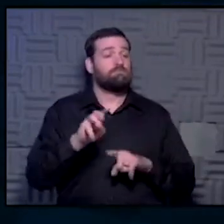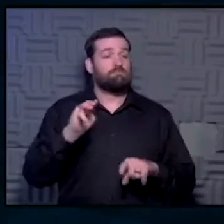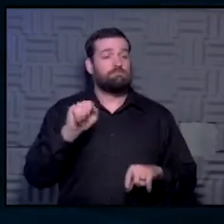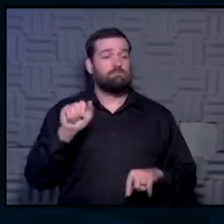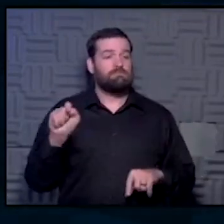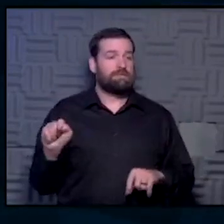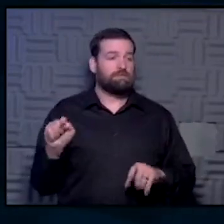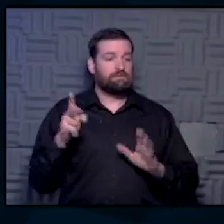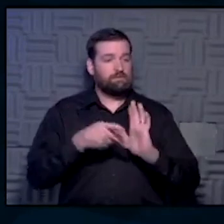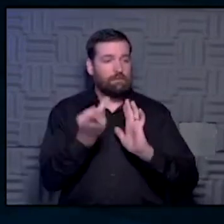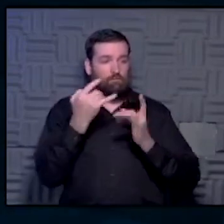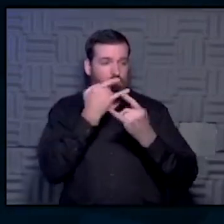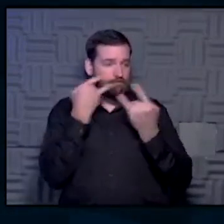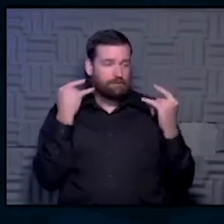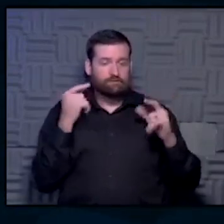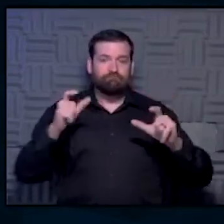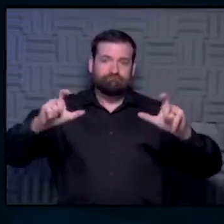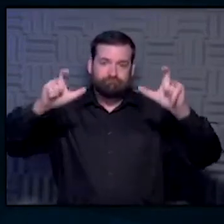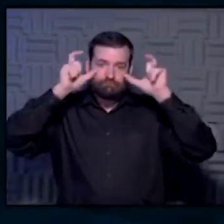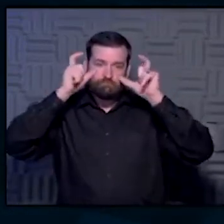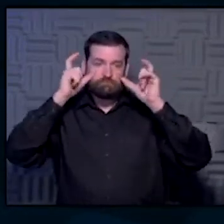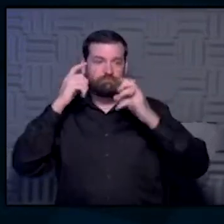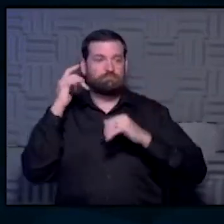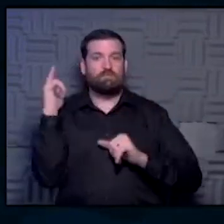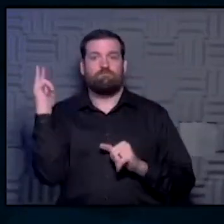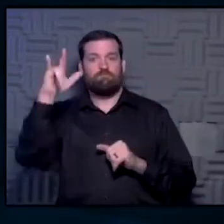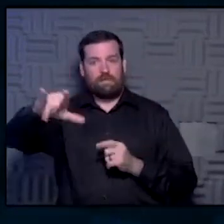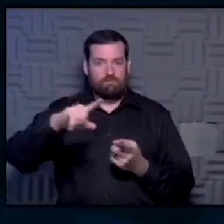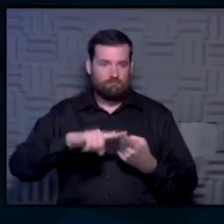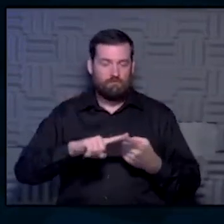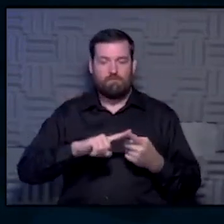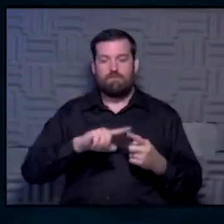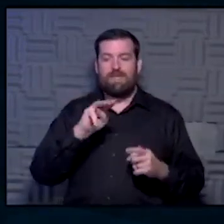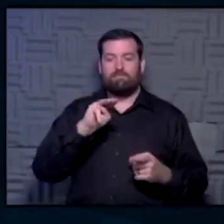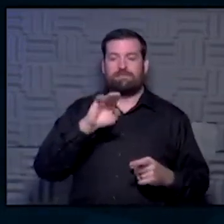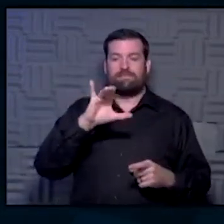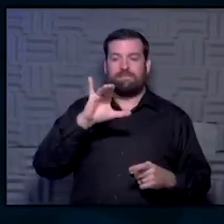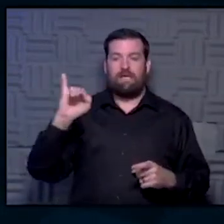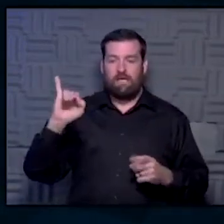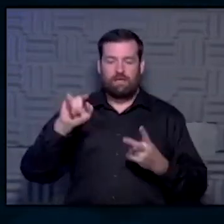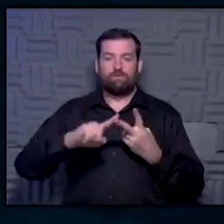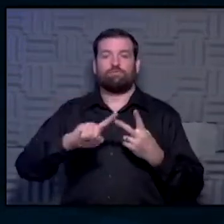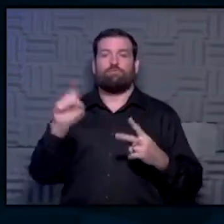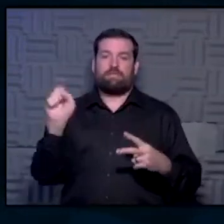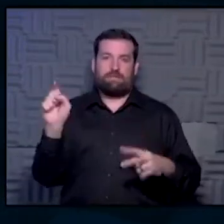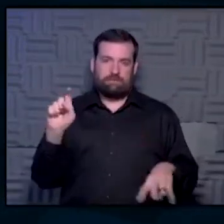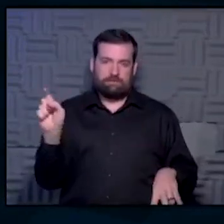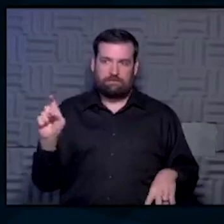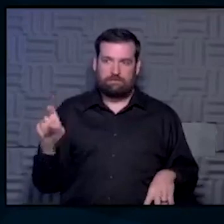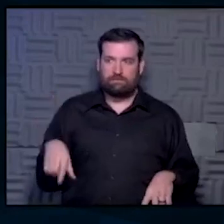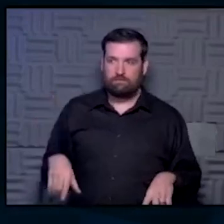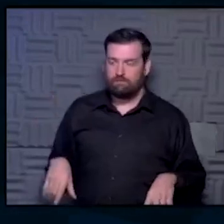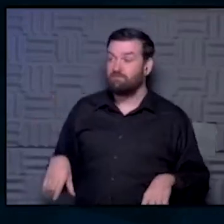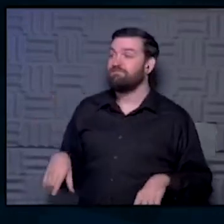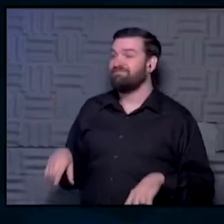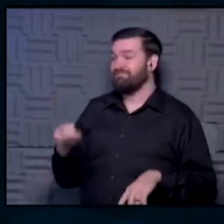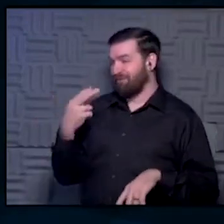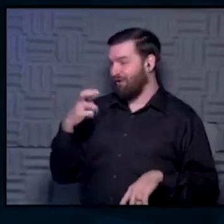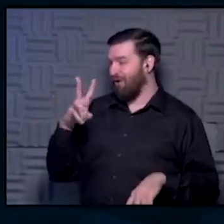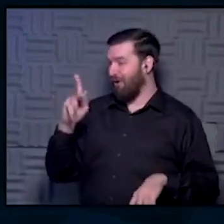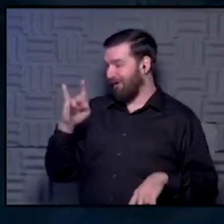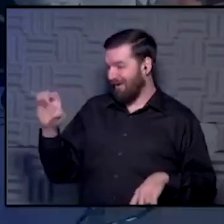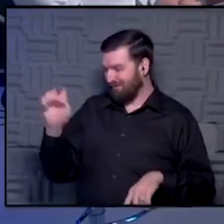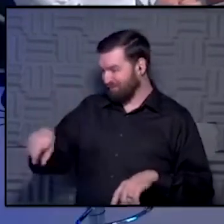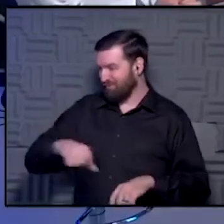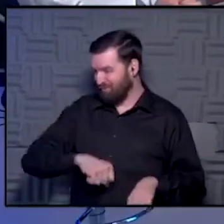masked and sported his eye protection on a flight from MCI to Phoenix. He says, Hawkeye should be proud. Smart man.